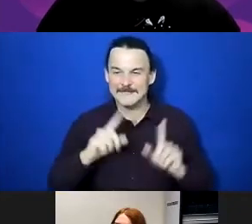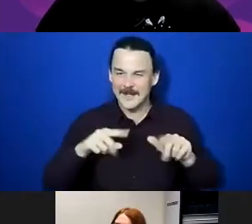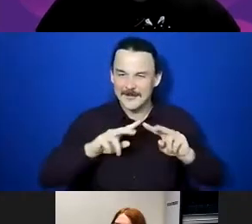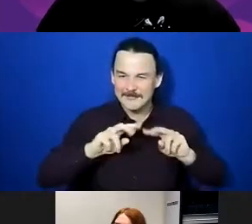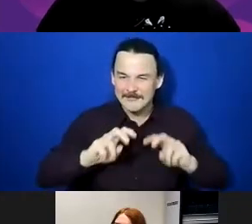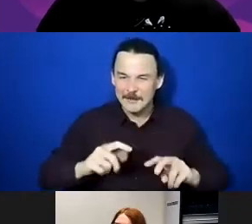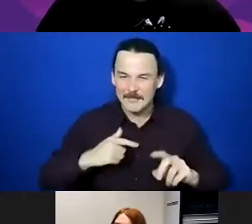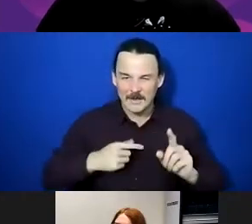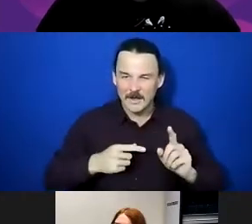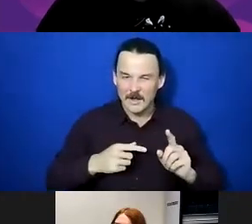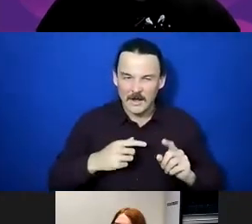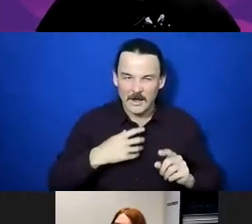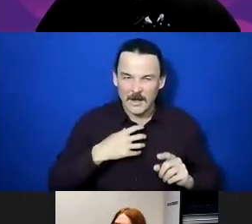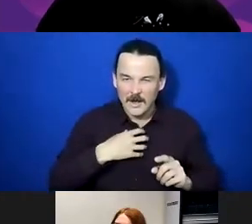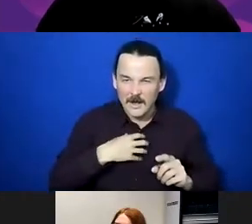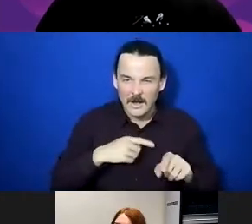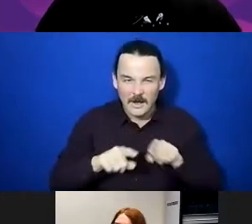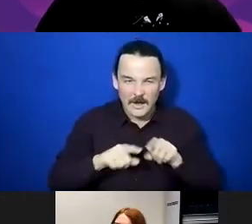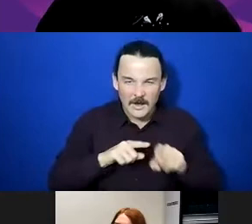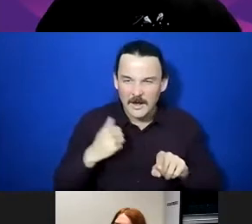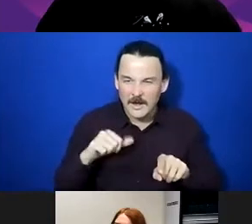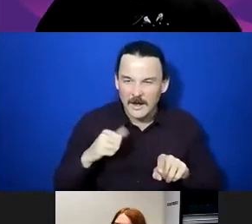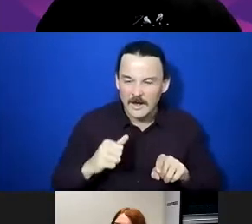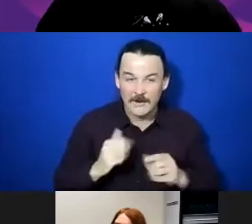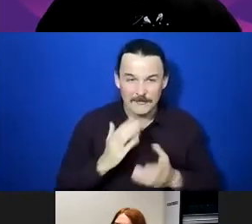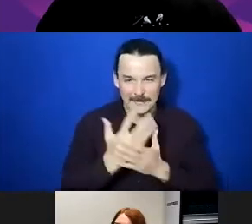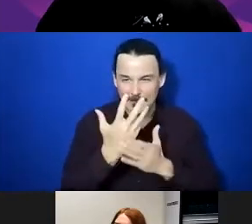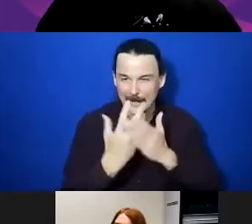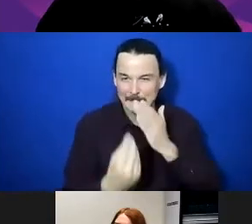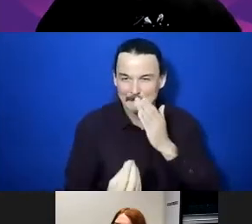particular field of medicine. Through my